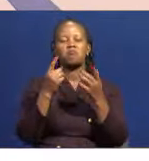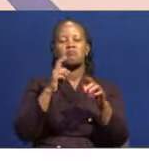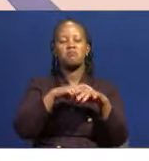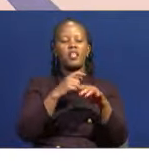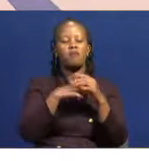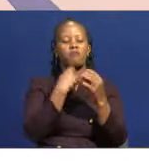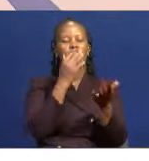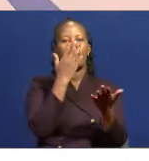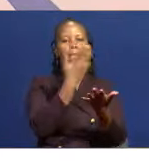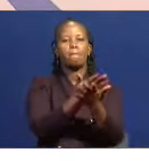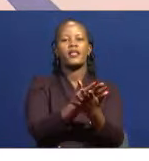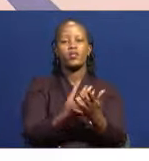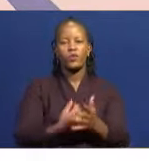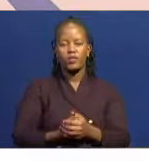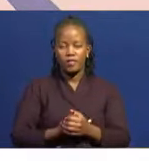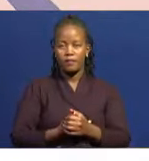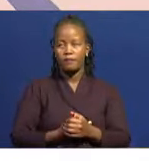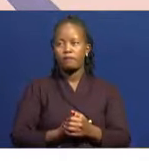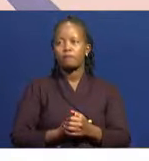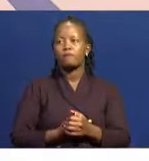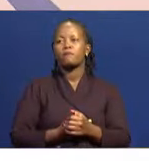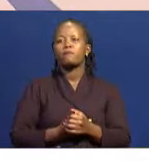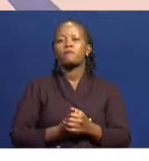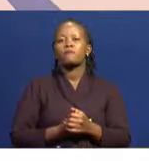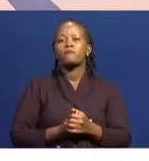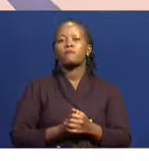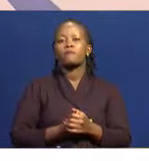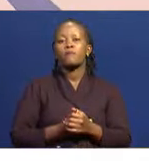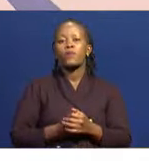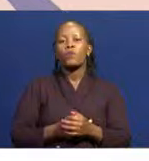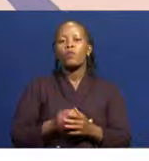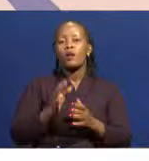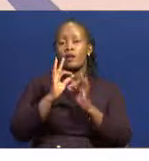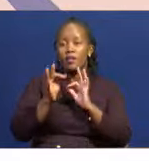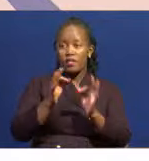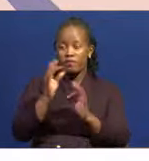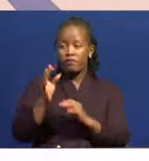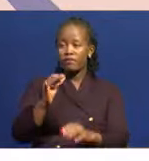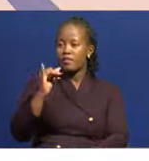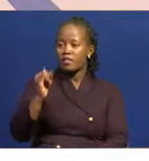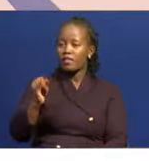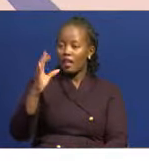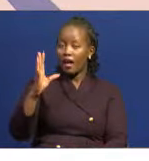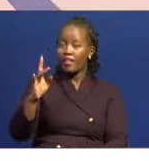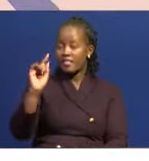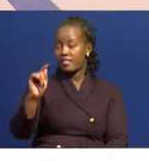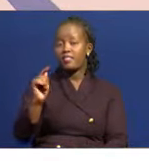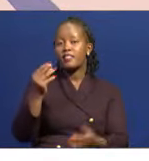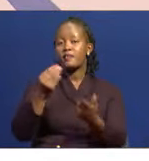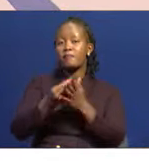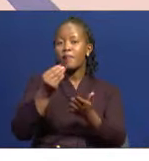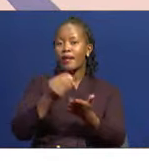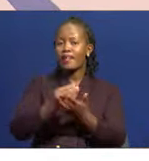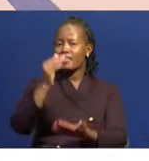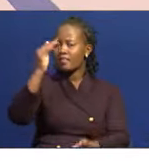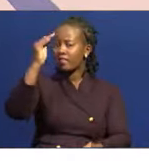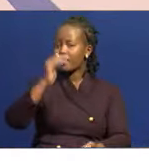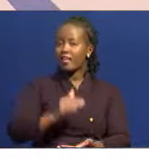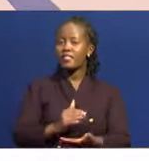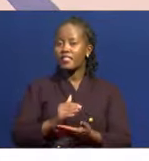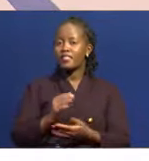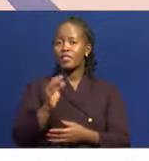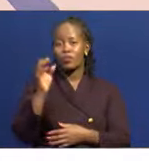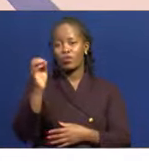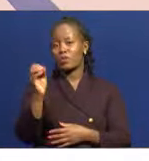prisons. Now, when you hear the ICT budget is cut to zero, our servers